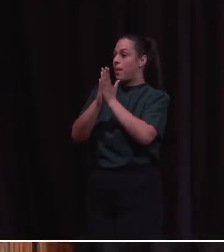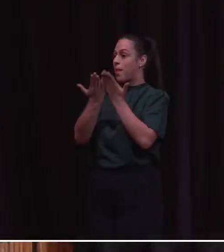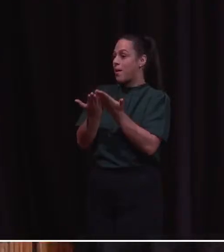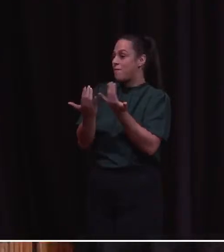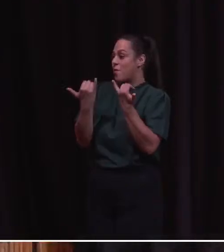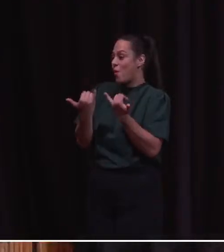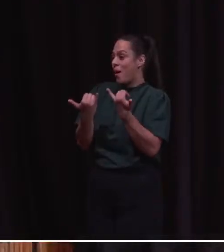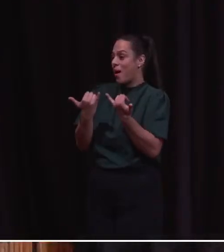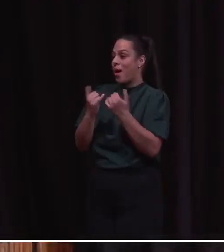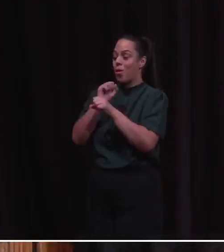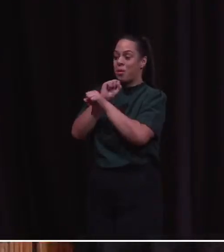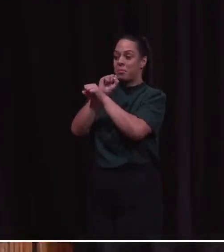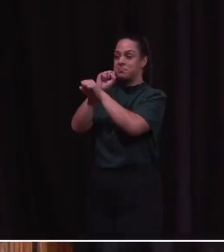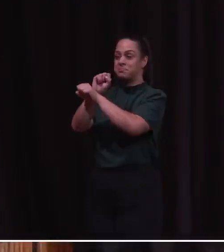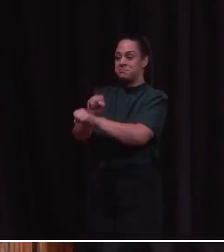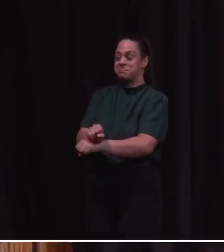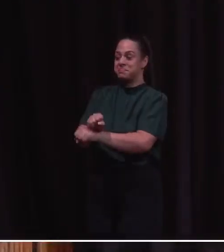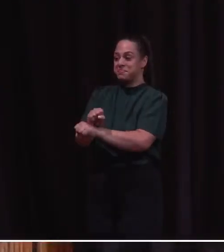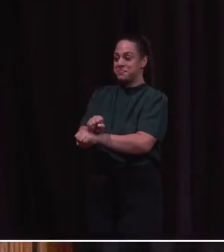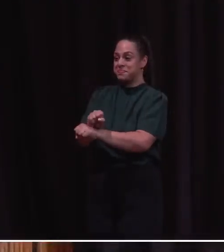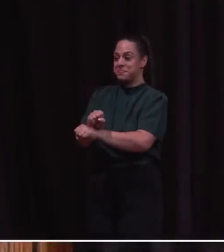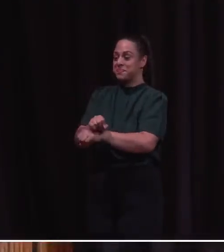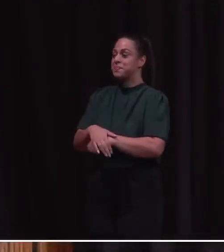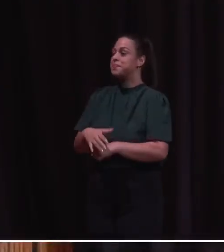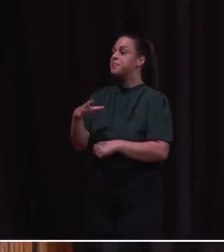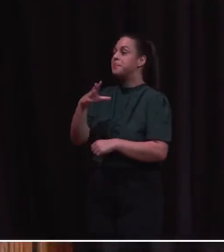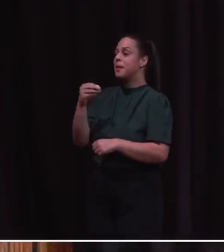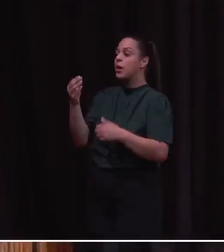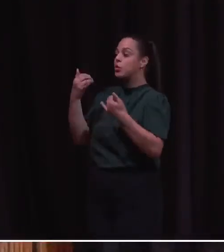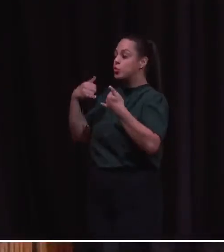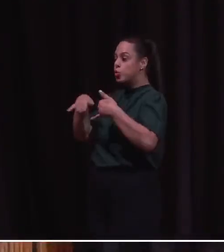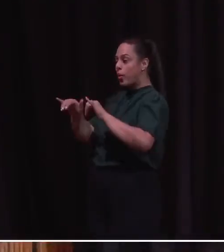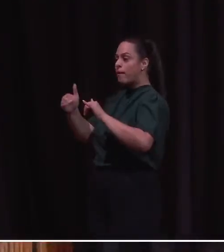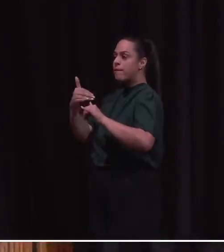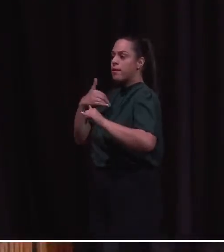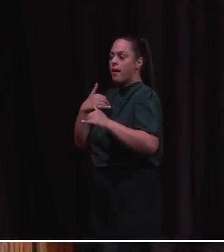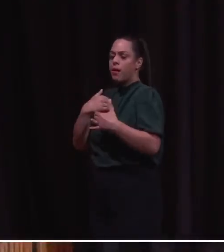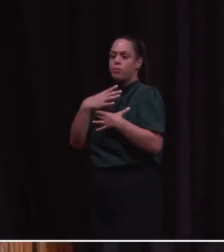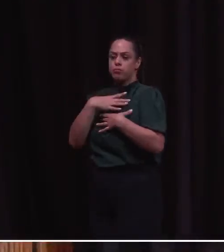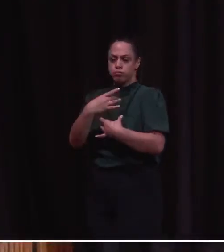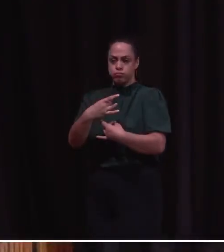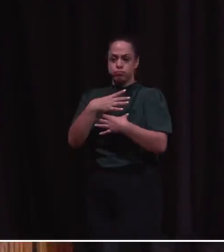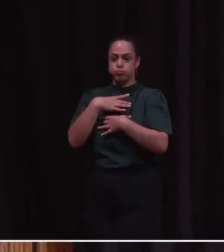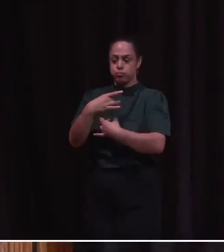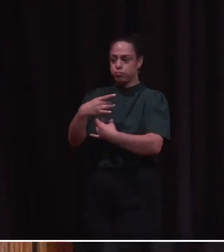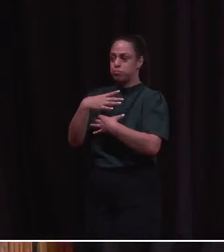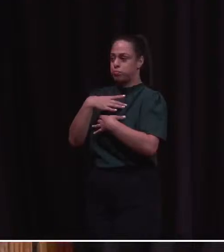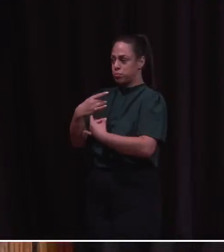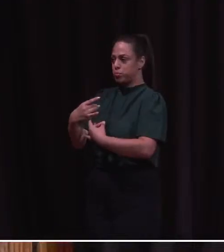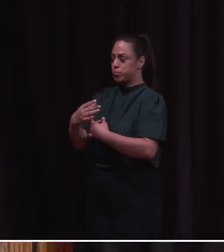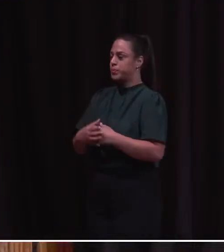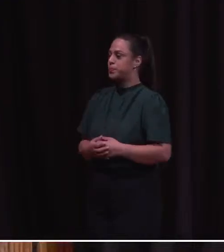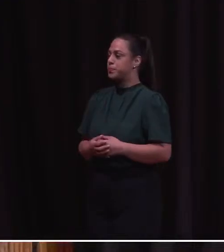and it continues to generate much interest in the Americas, most notably,